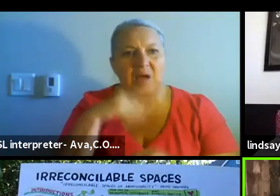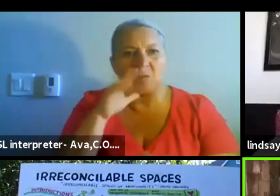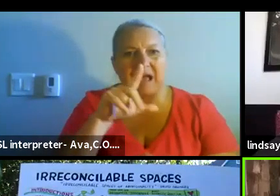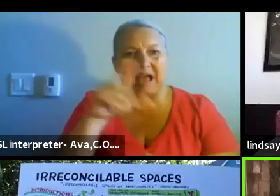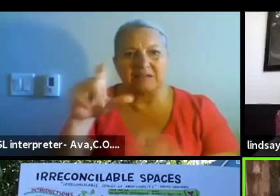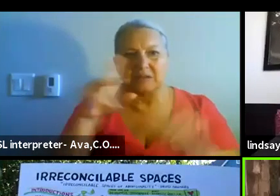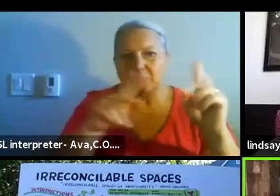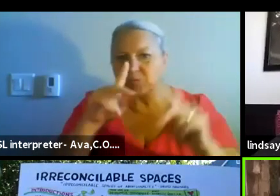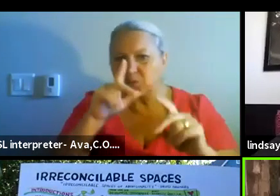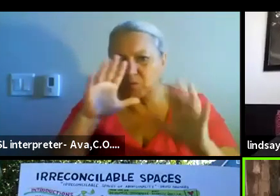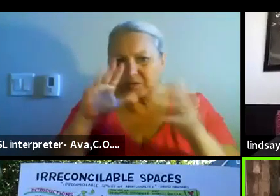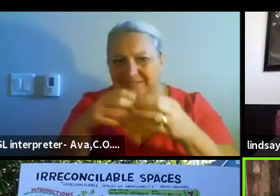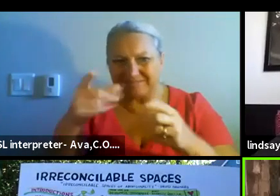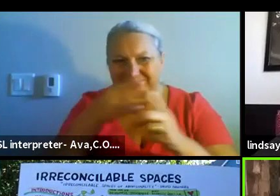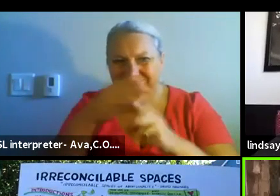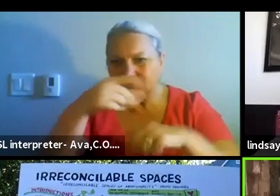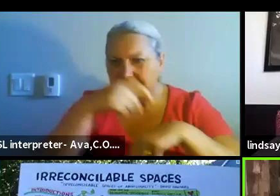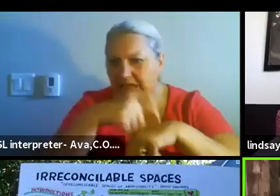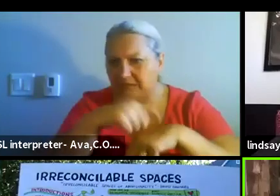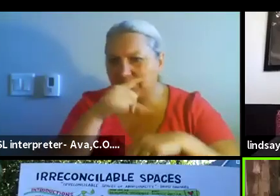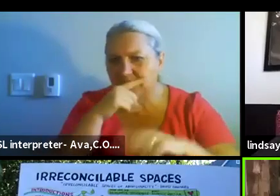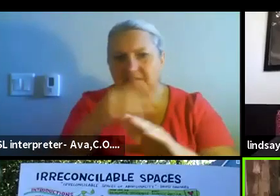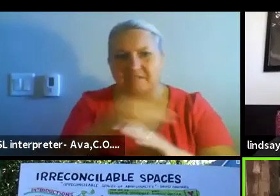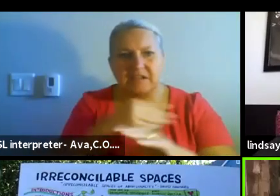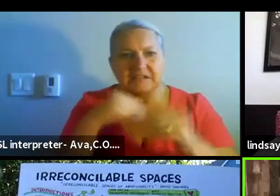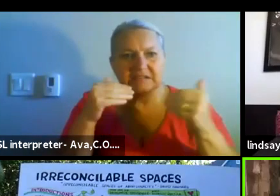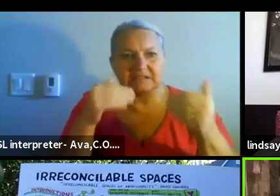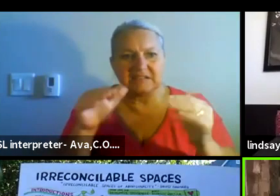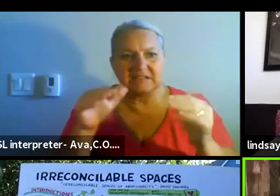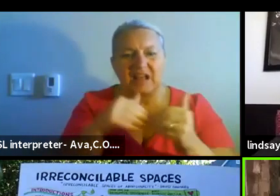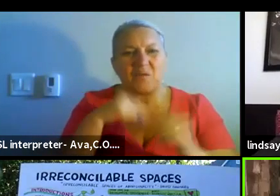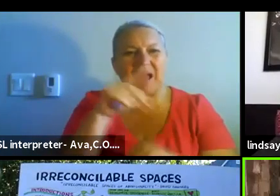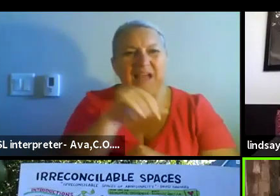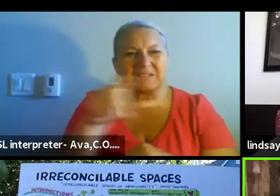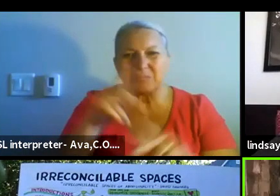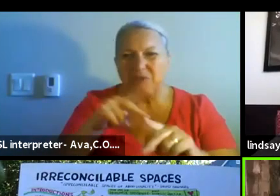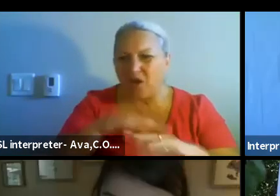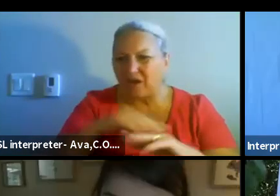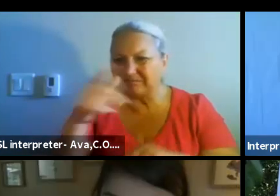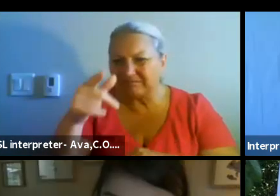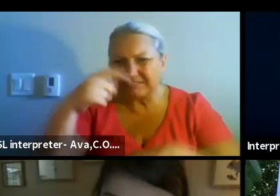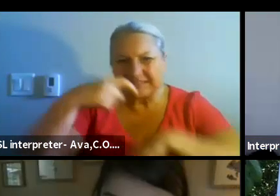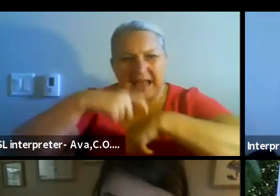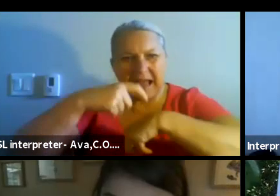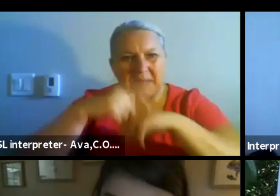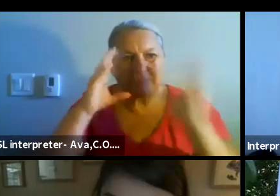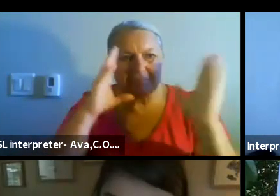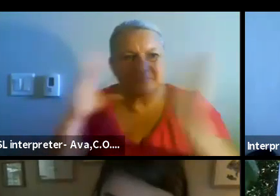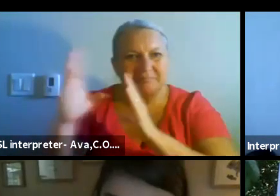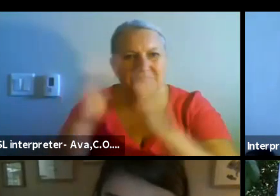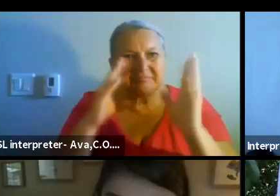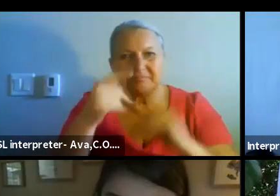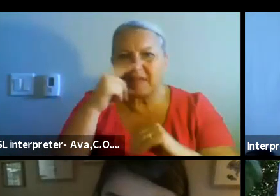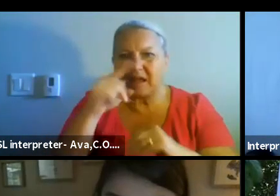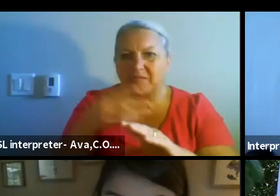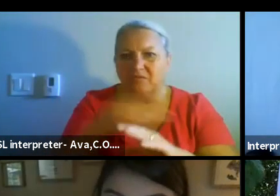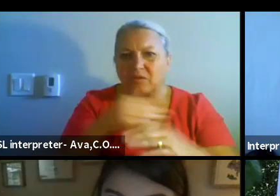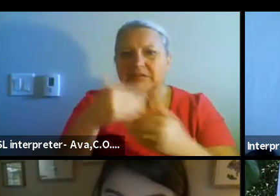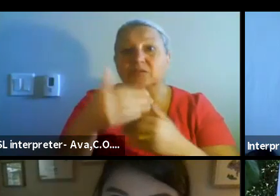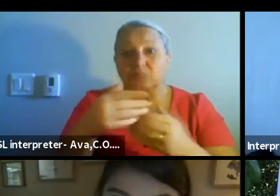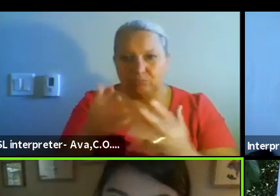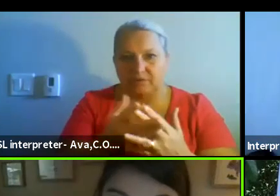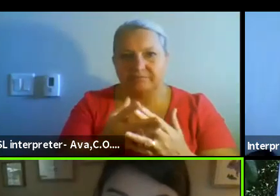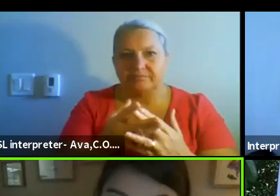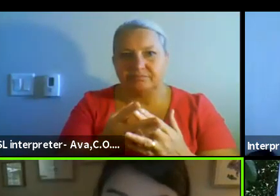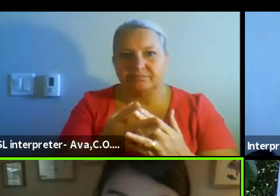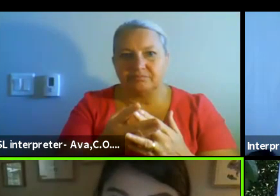timekeepers, before I introduce what we're doing, I'll ask my timekeepers, where are we in time before our next break?